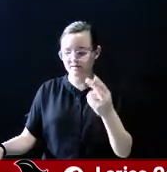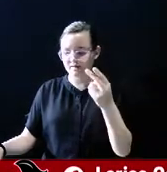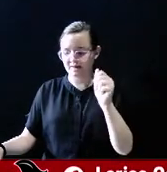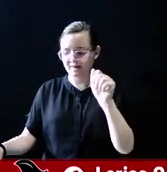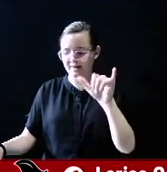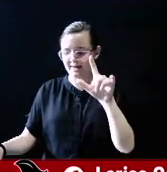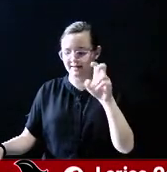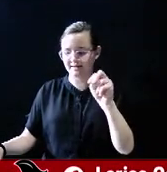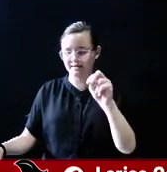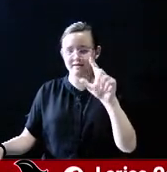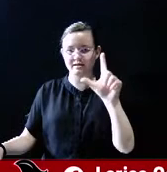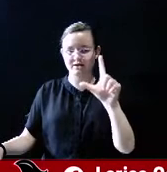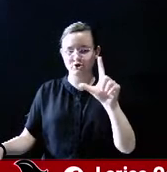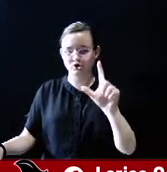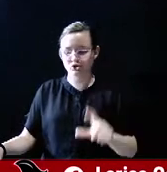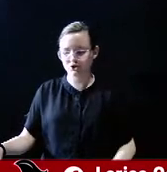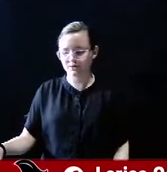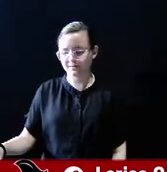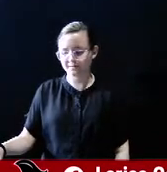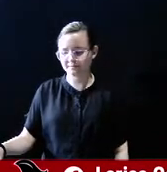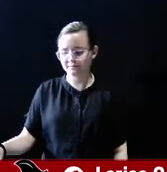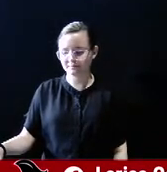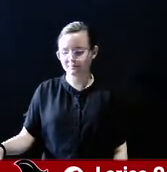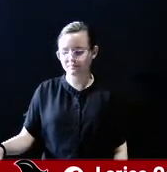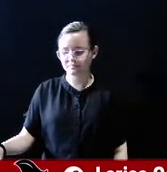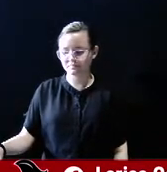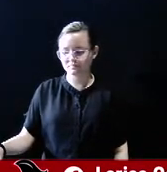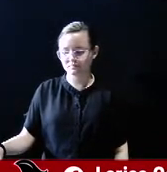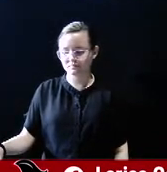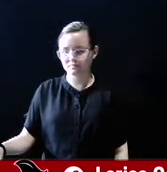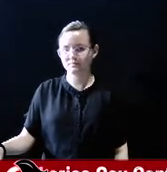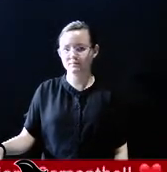Hayden Edwin James Linder.